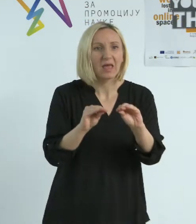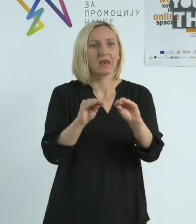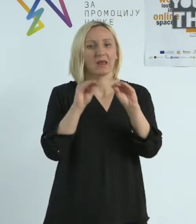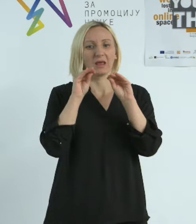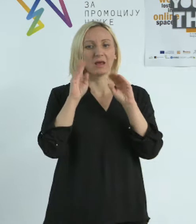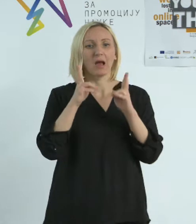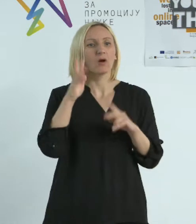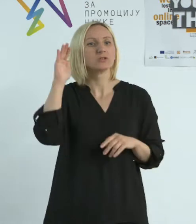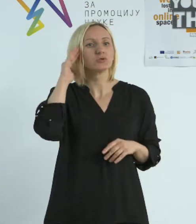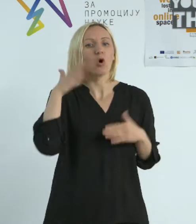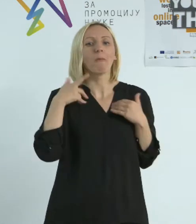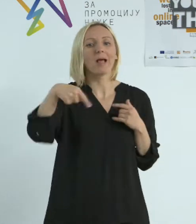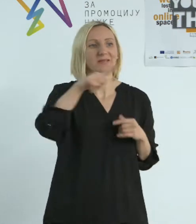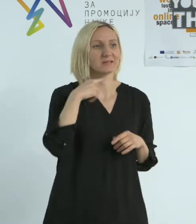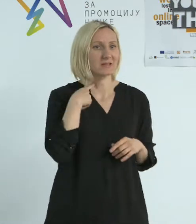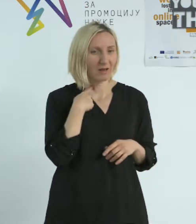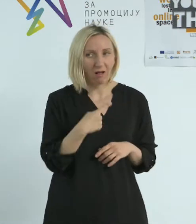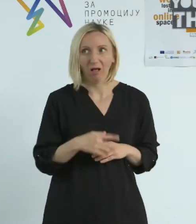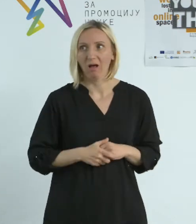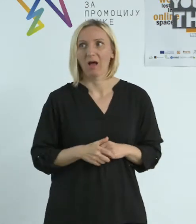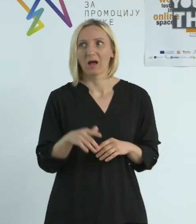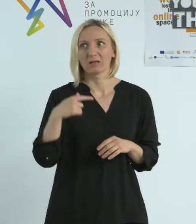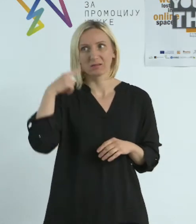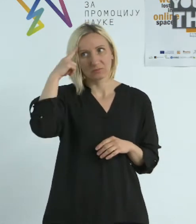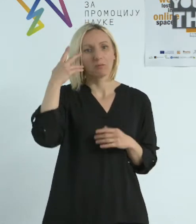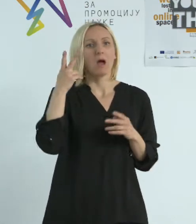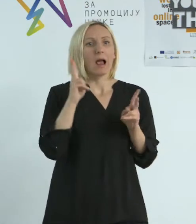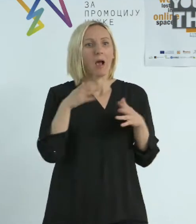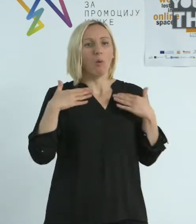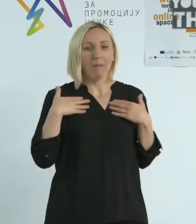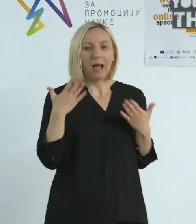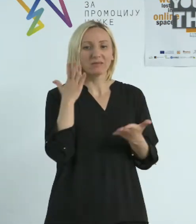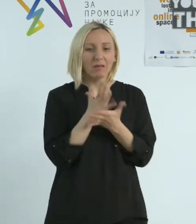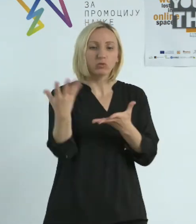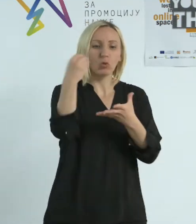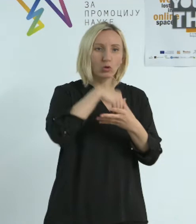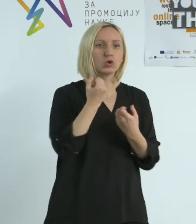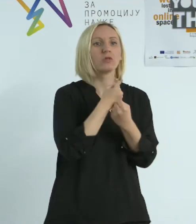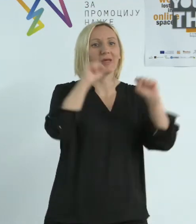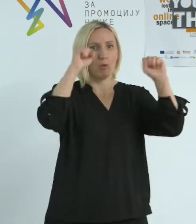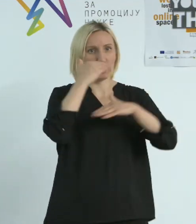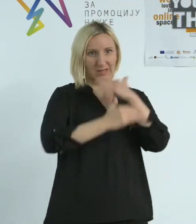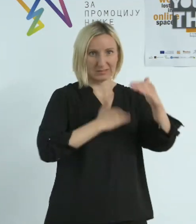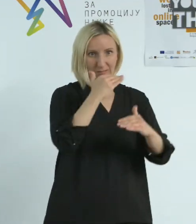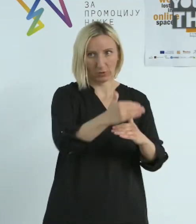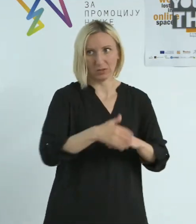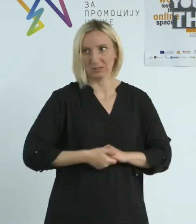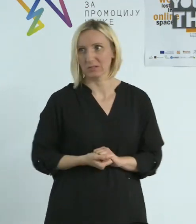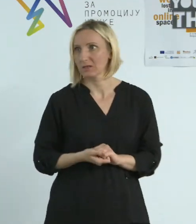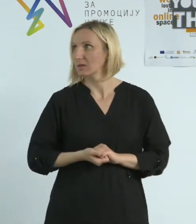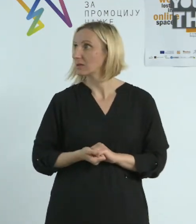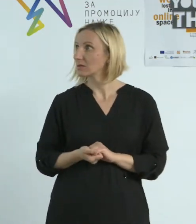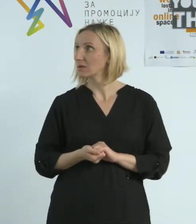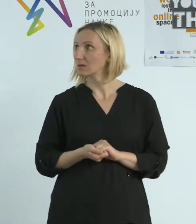youth voice, and it deals with the participation of youth in democratic processes and in processes in general, political processes. Target group